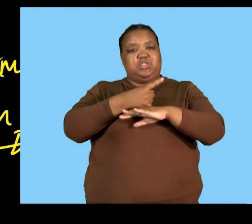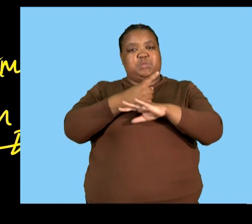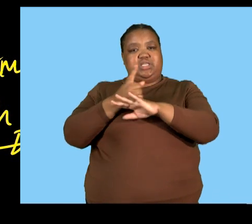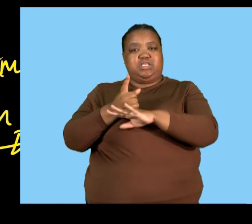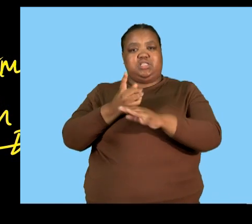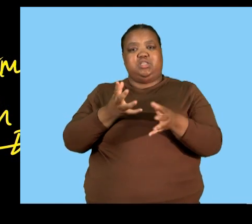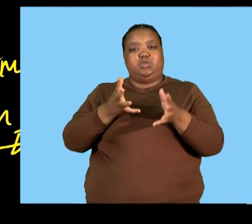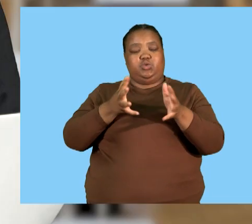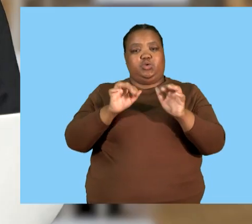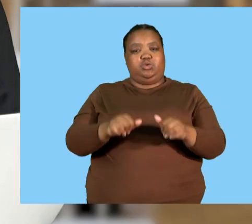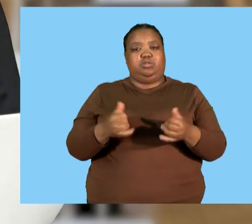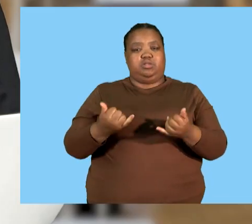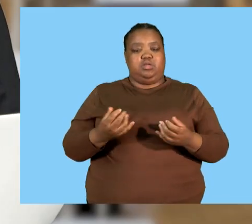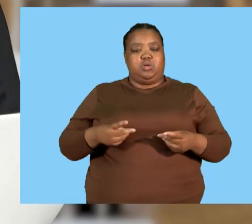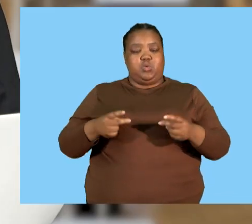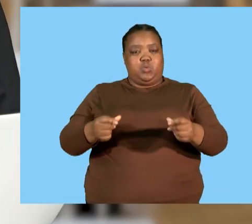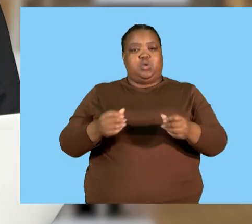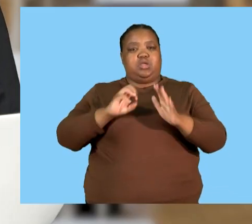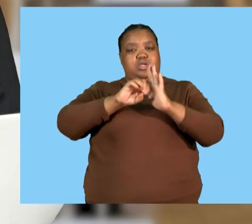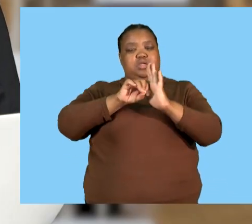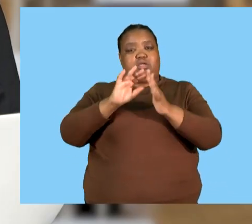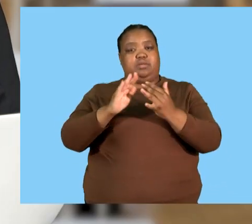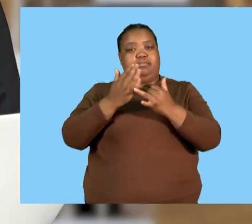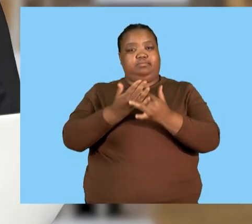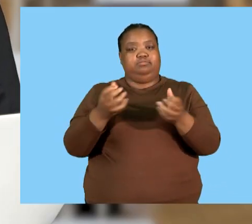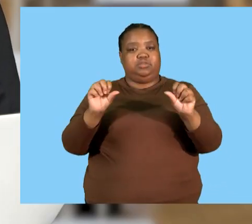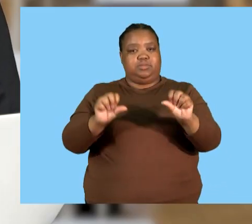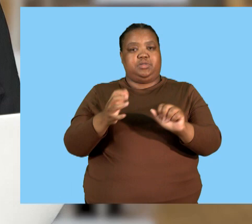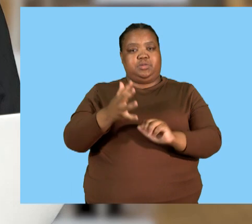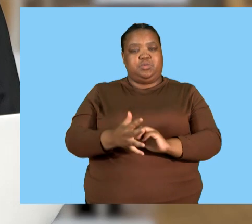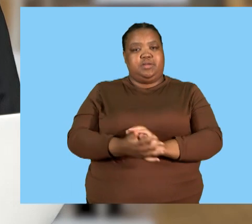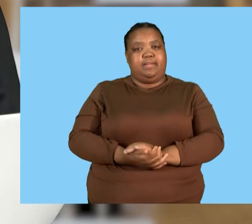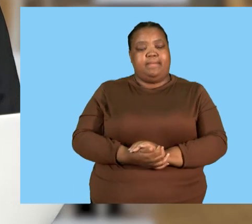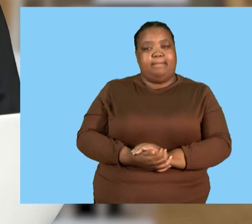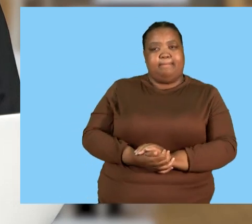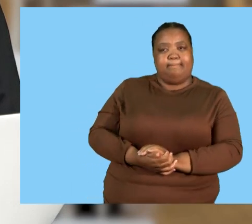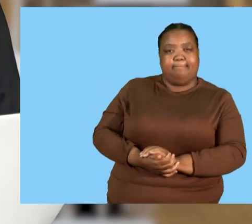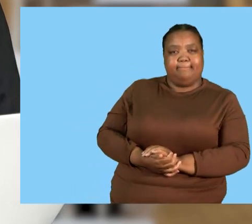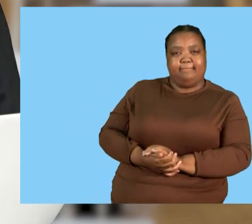Now we are going to take a quick ad break. Don't go anywhere. We will be right back.